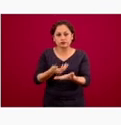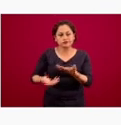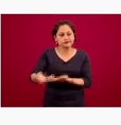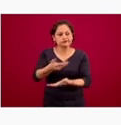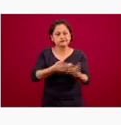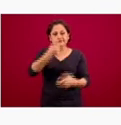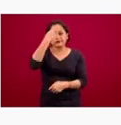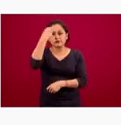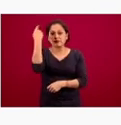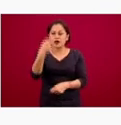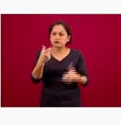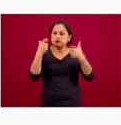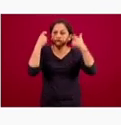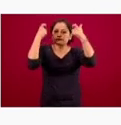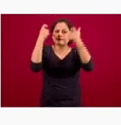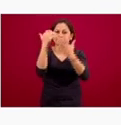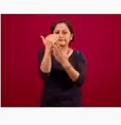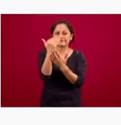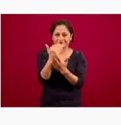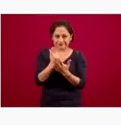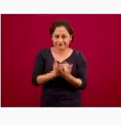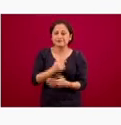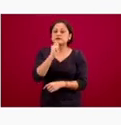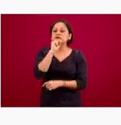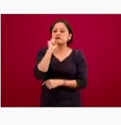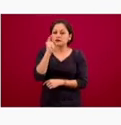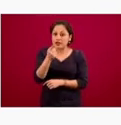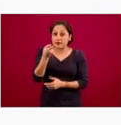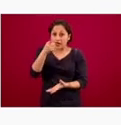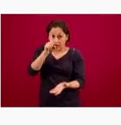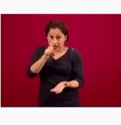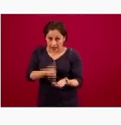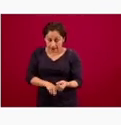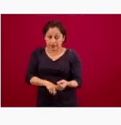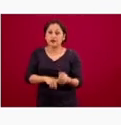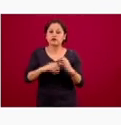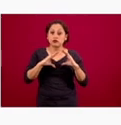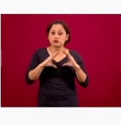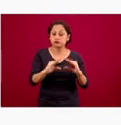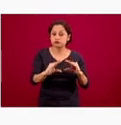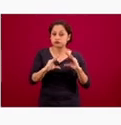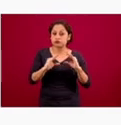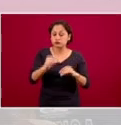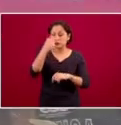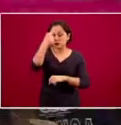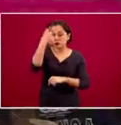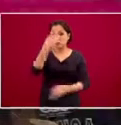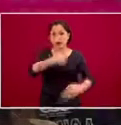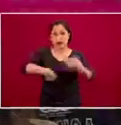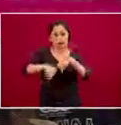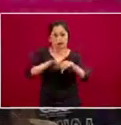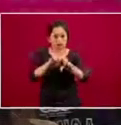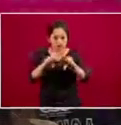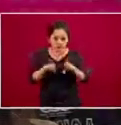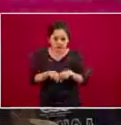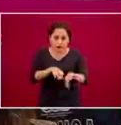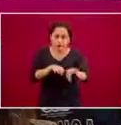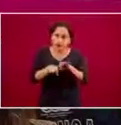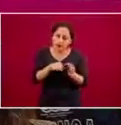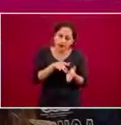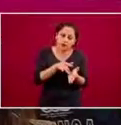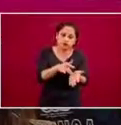are aimed at decreasing the stress levels, and we're also implementing